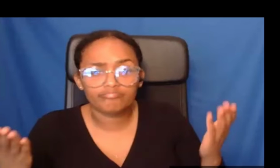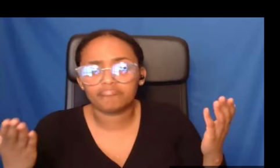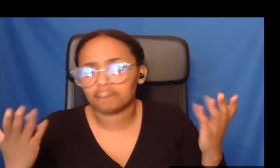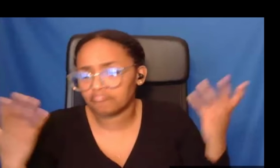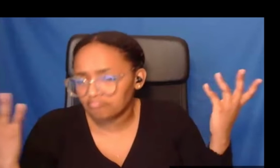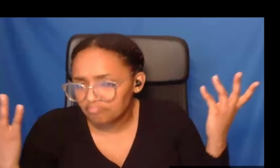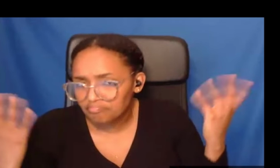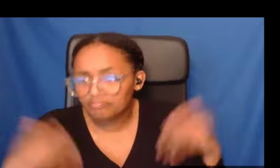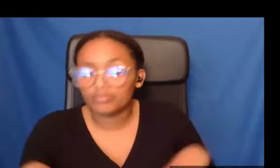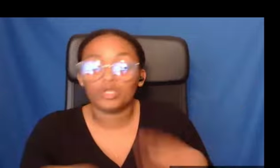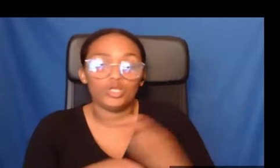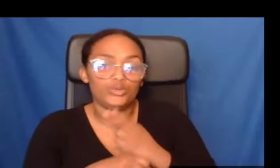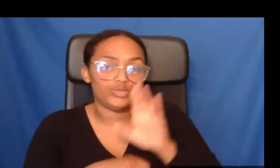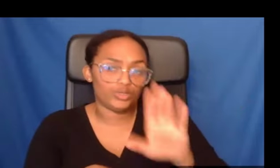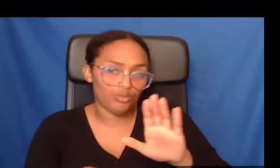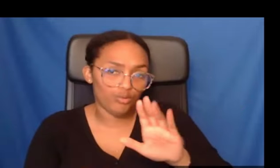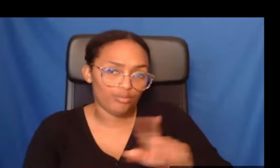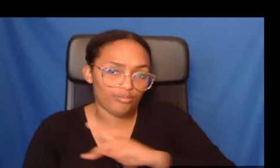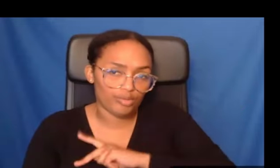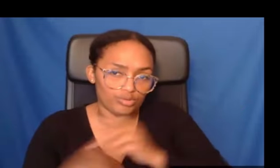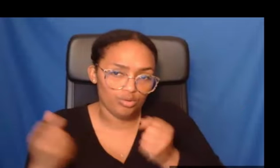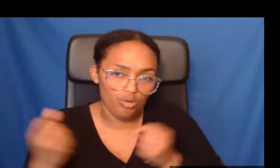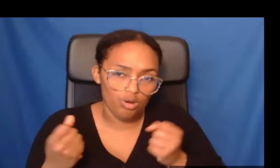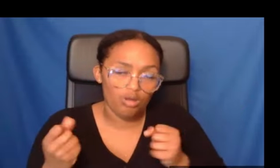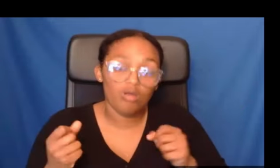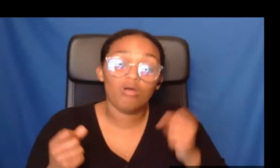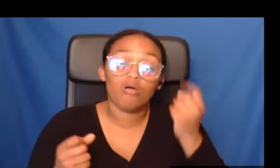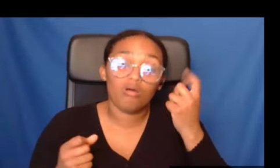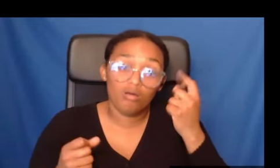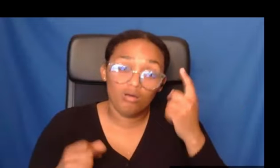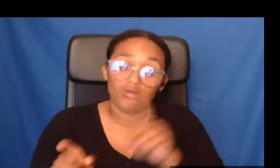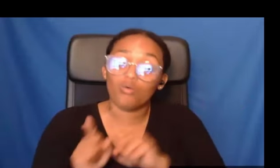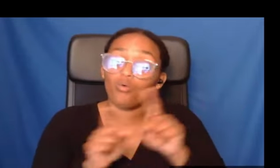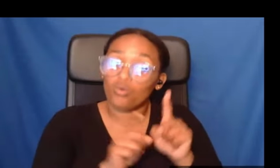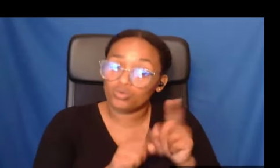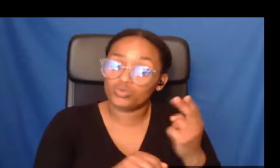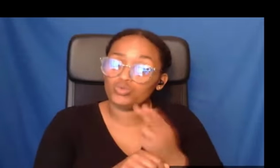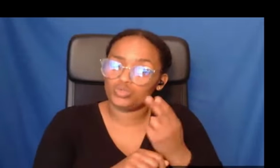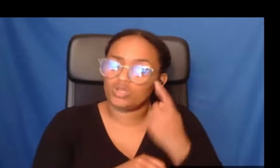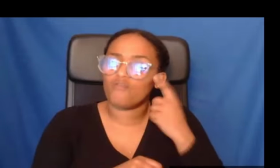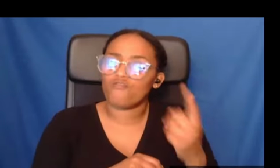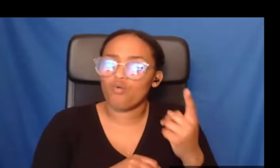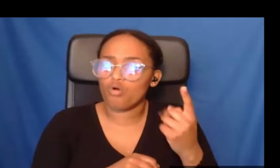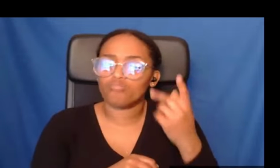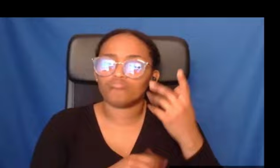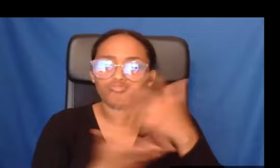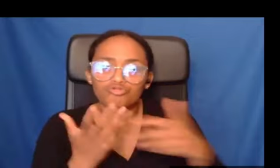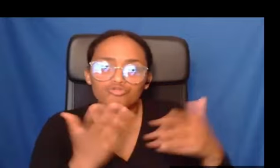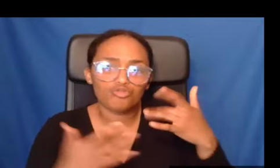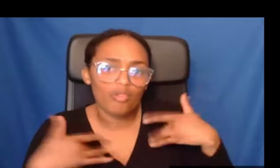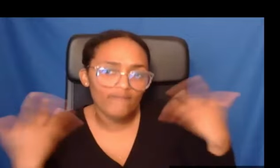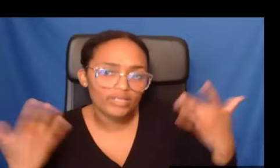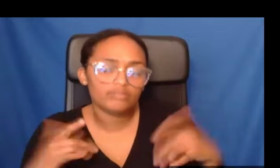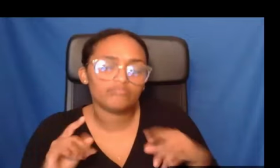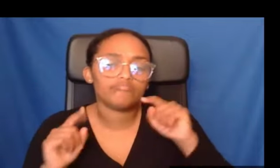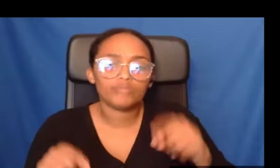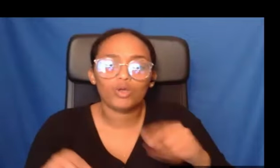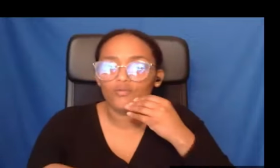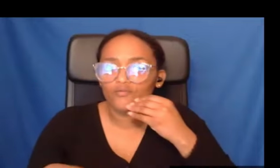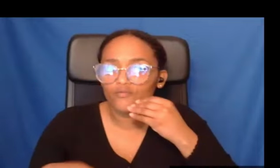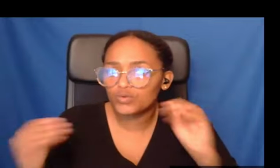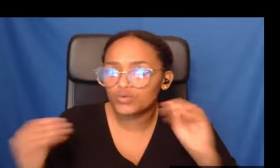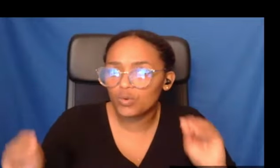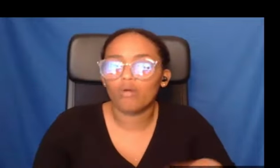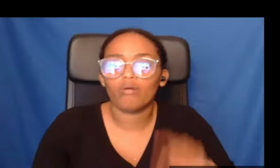with using your personal car, but you're also using it to go out for social events, go to the grocery store, the